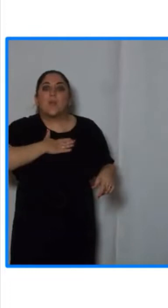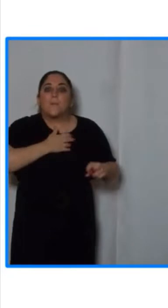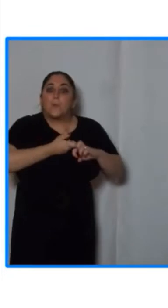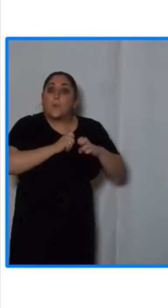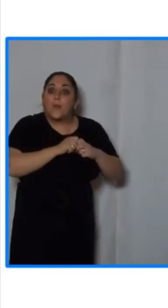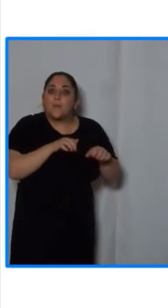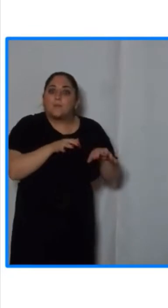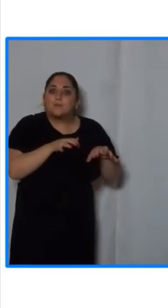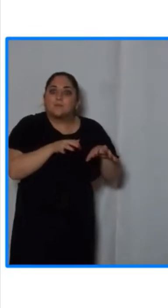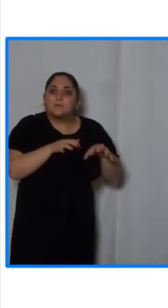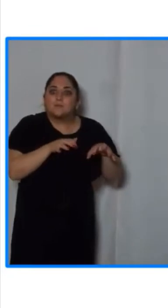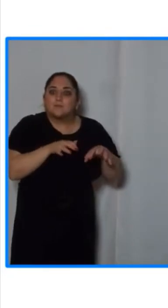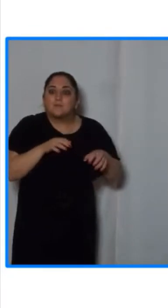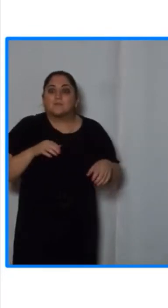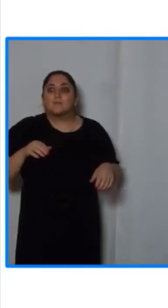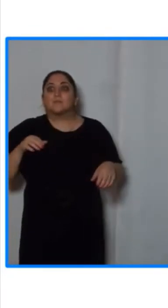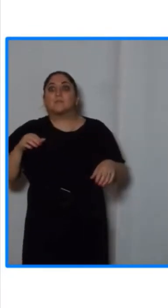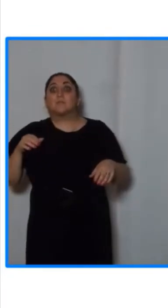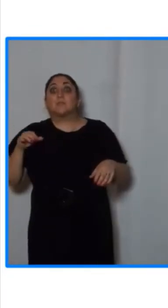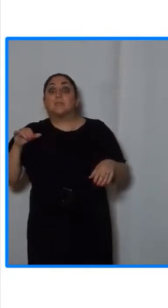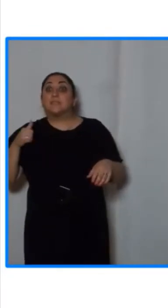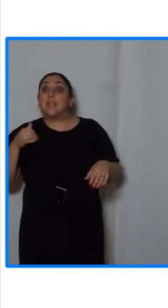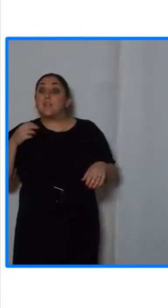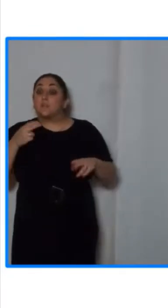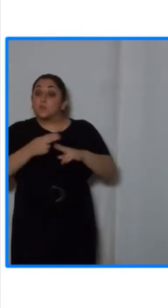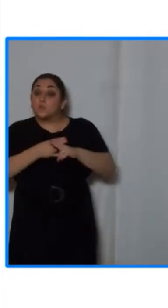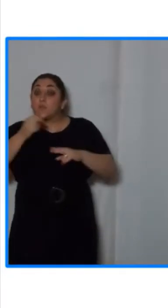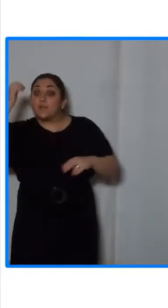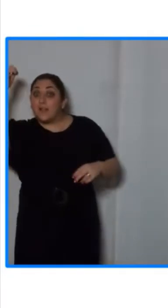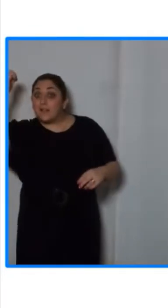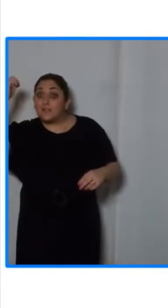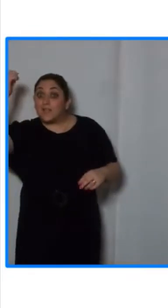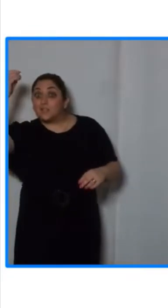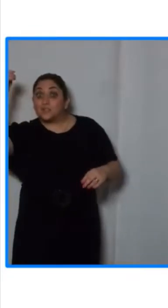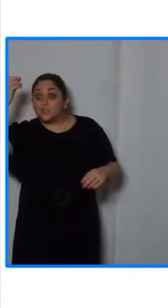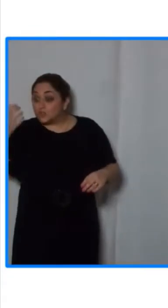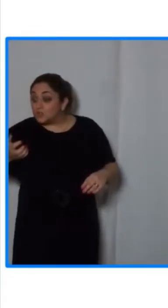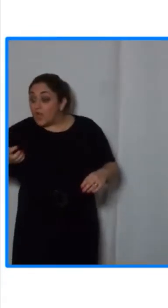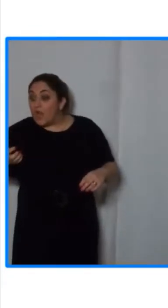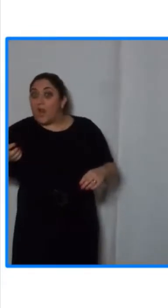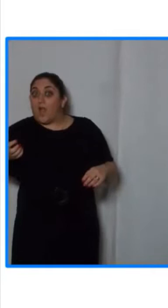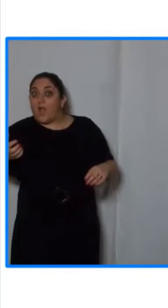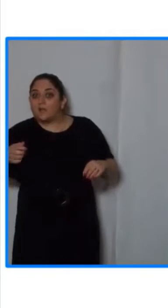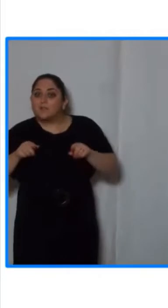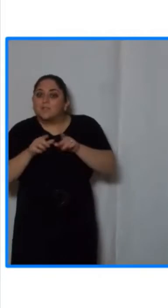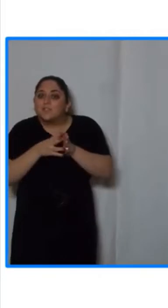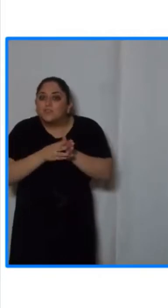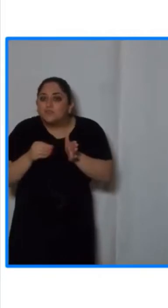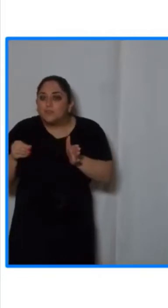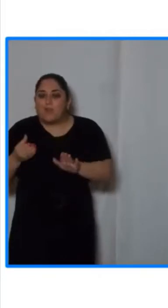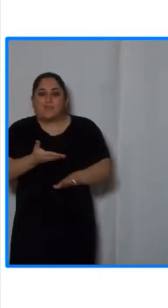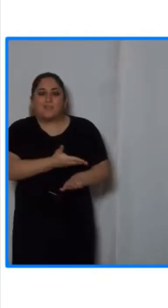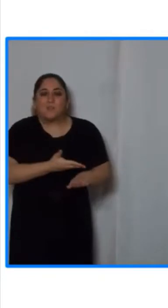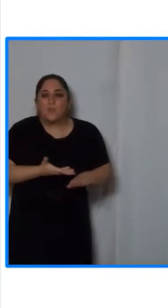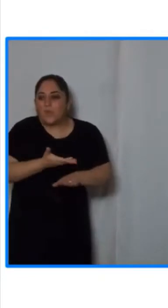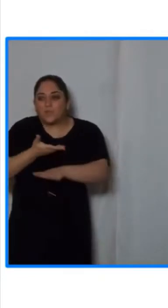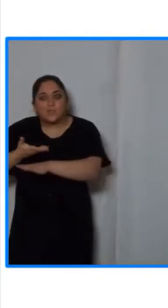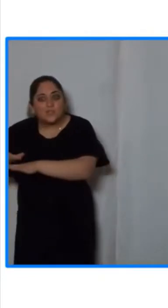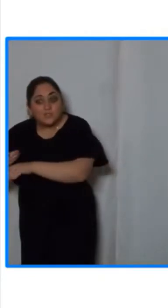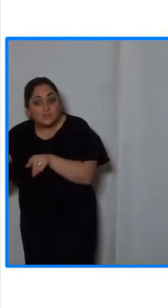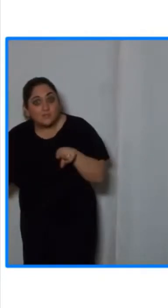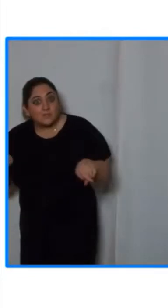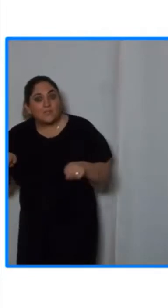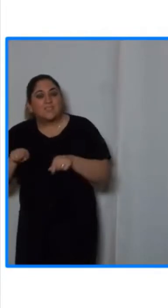hand. If the website has buttons that are decent size, both you in a bus and someone with a trembling hand are able to use